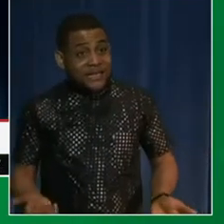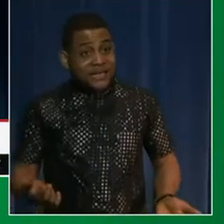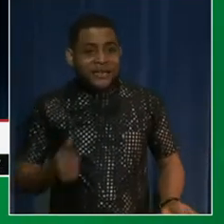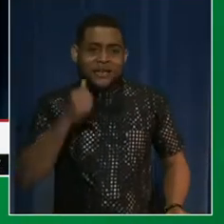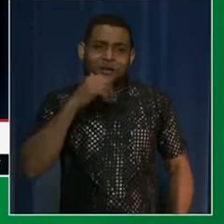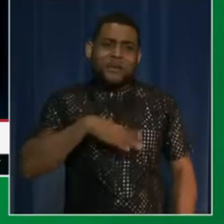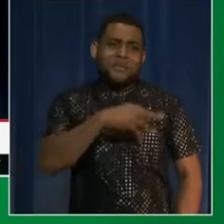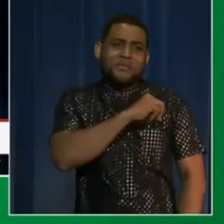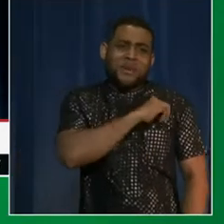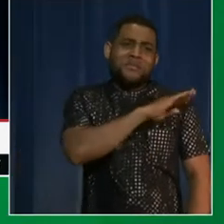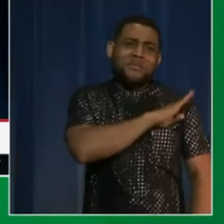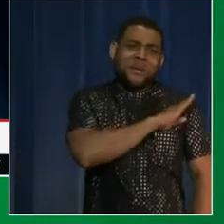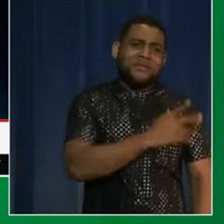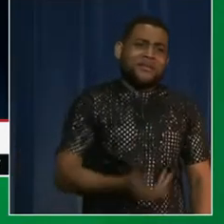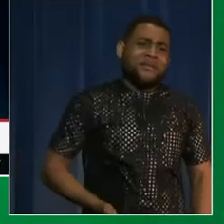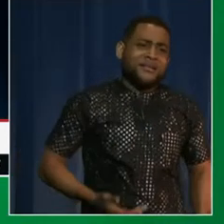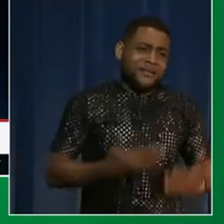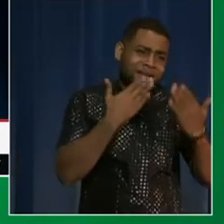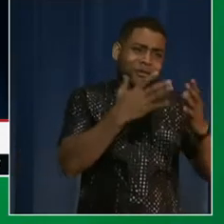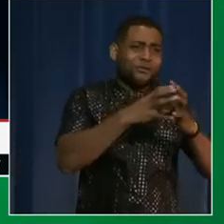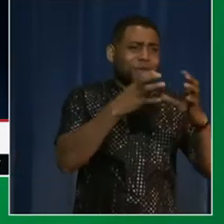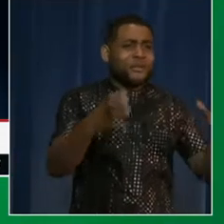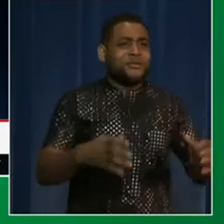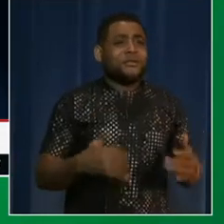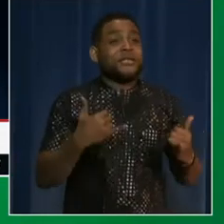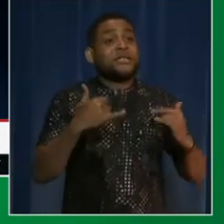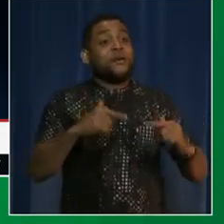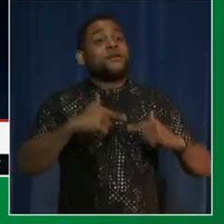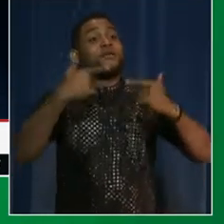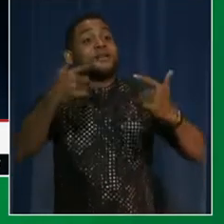up Councilman Kenyon McDuffie.